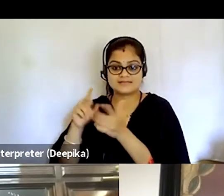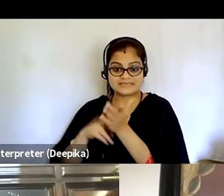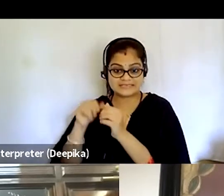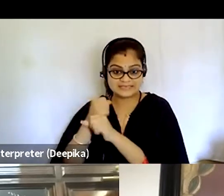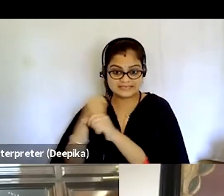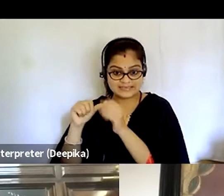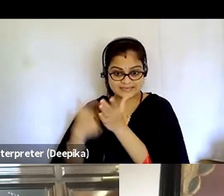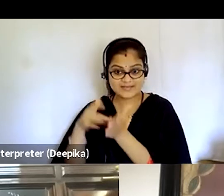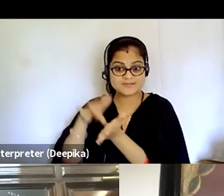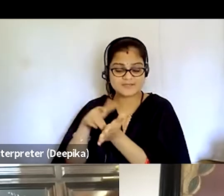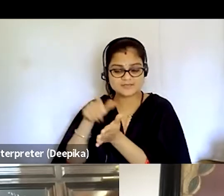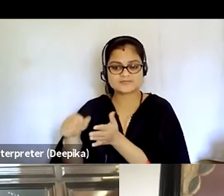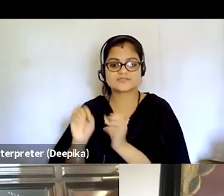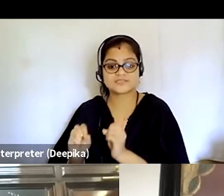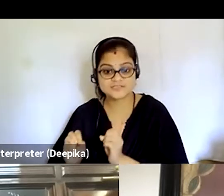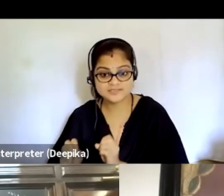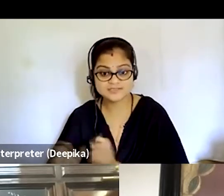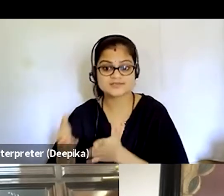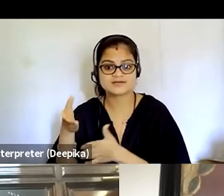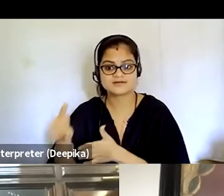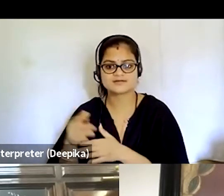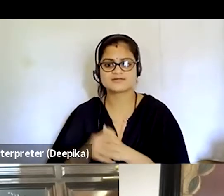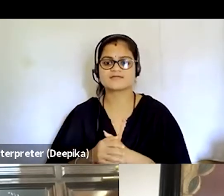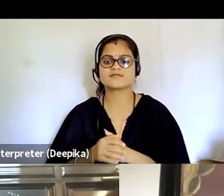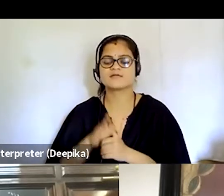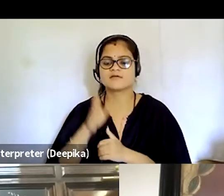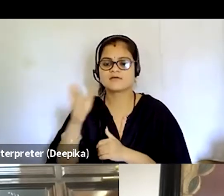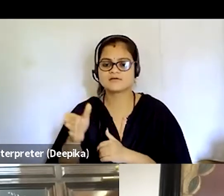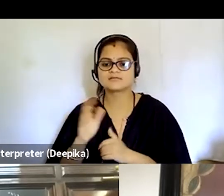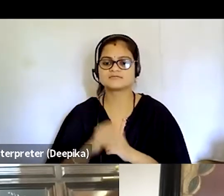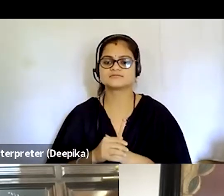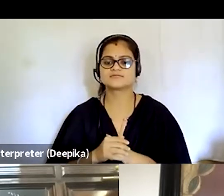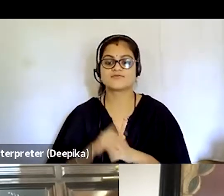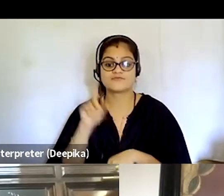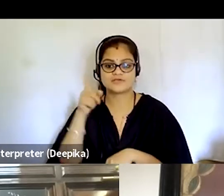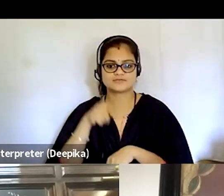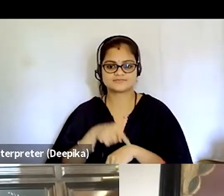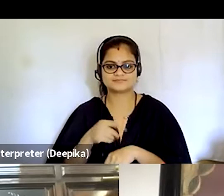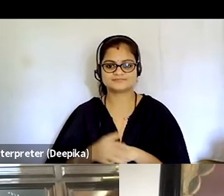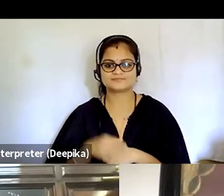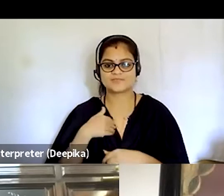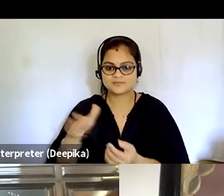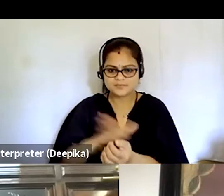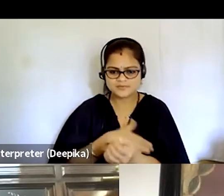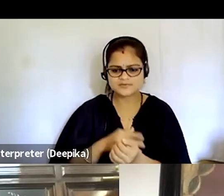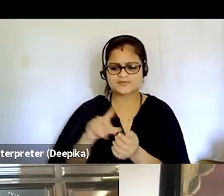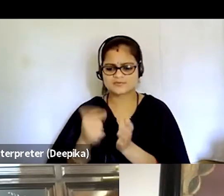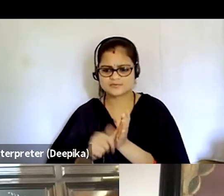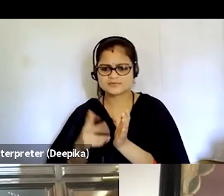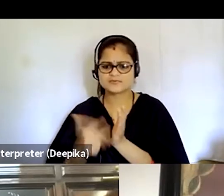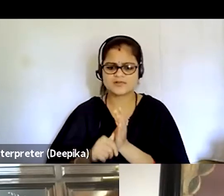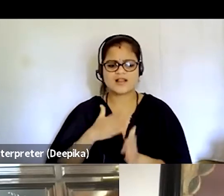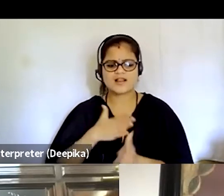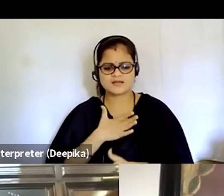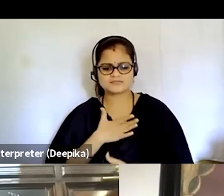it was the first bar place to go to in that residential colony. Yes. We started to do music twice a month, live concerts twice